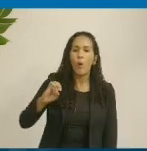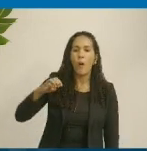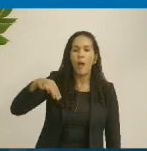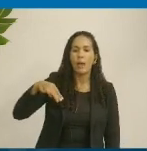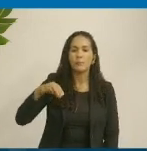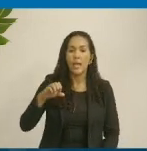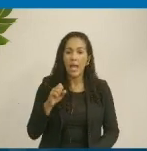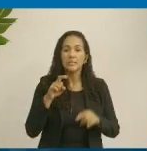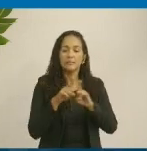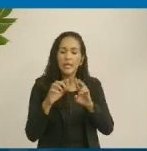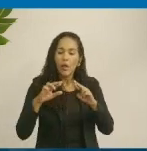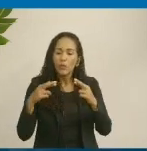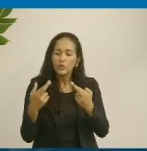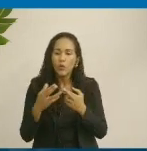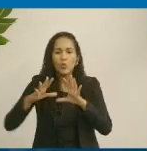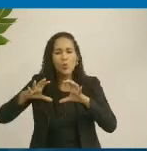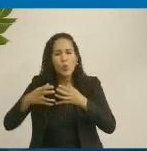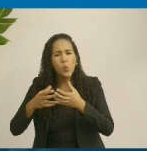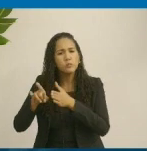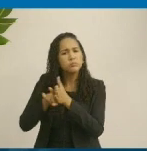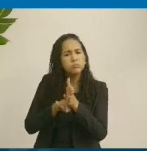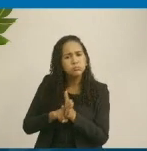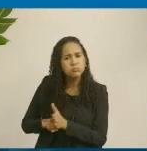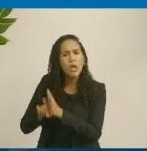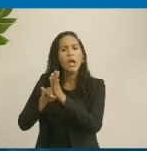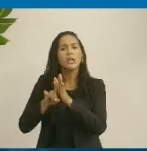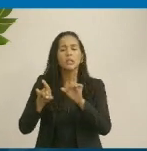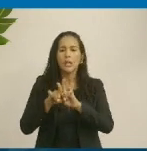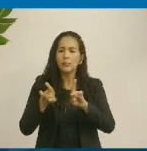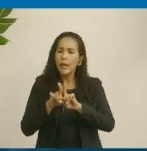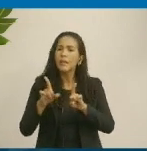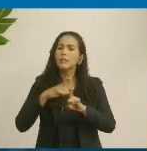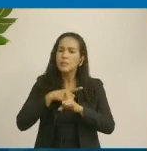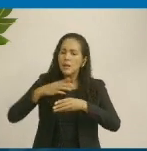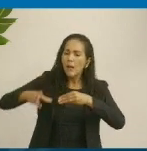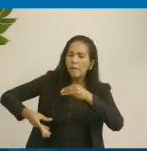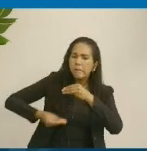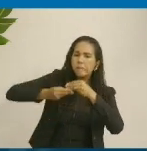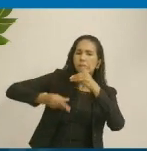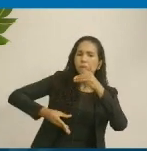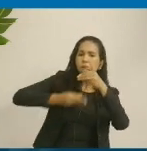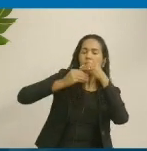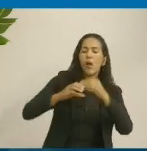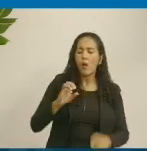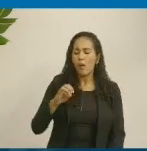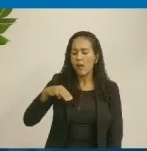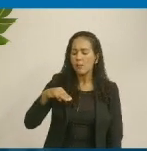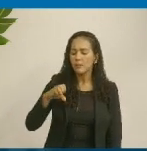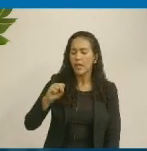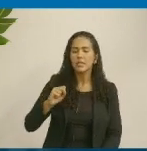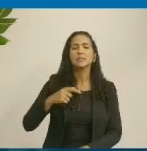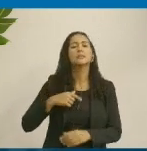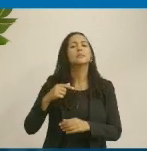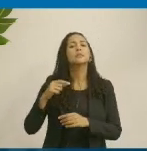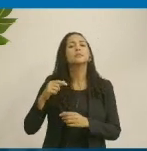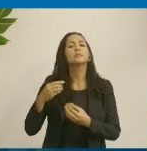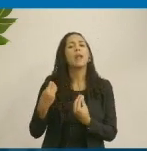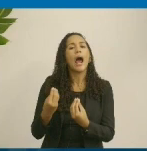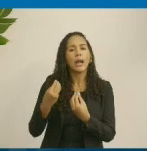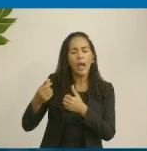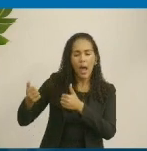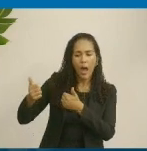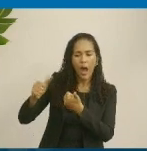still contributing to WHO full value vaccination assessment, and we really hope to help take